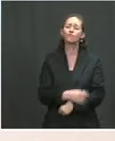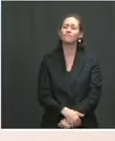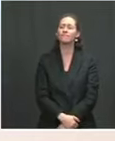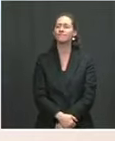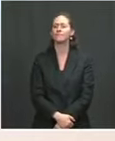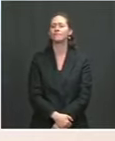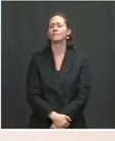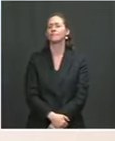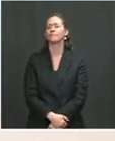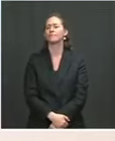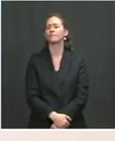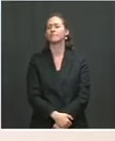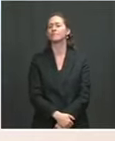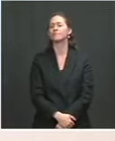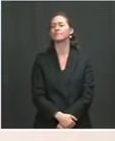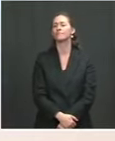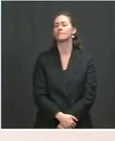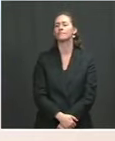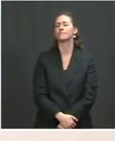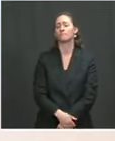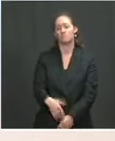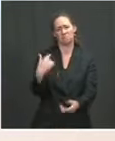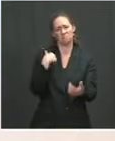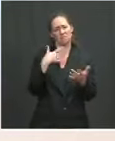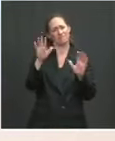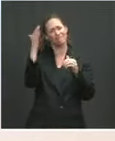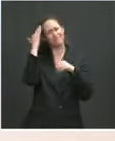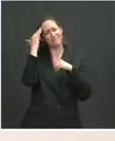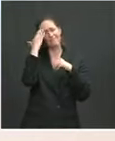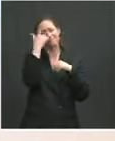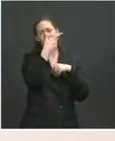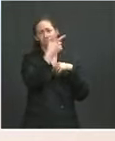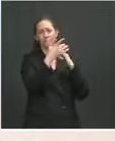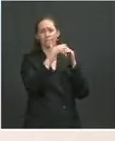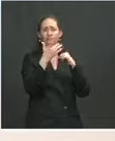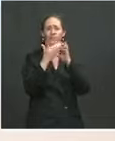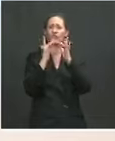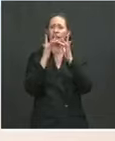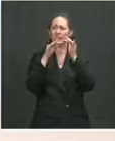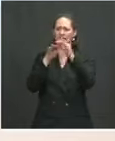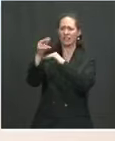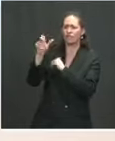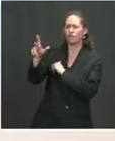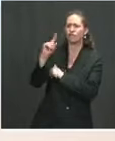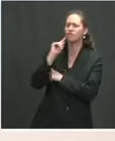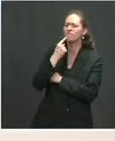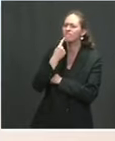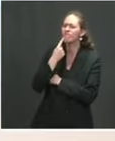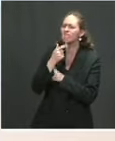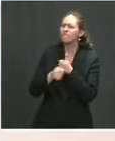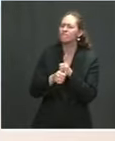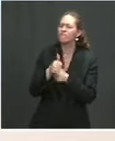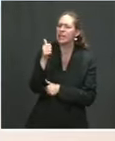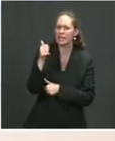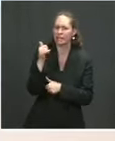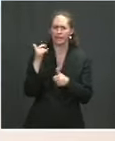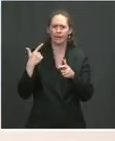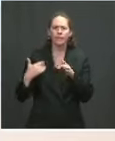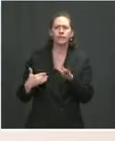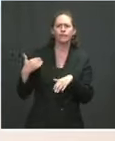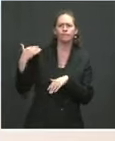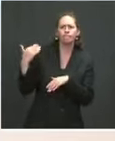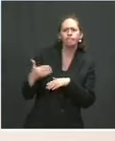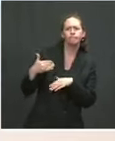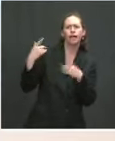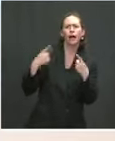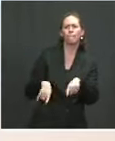is urgent, it's complex, and it's been increasing over the last several years. And, you know, it feels new to us over the last couple of weeks, but